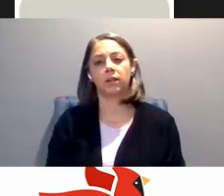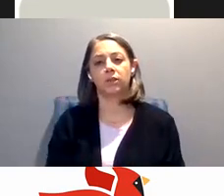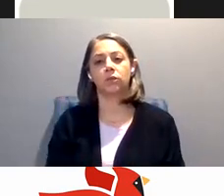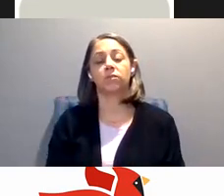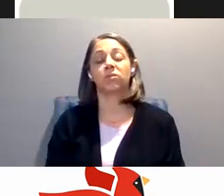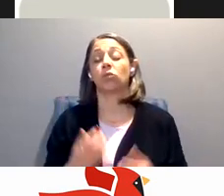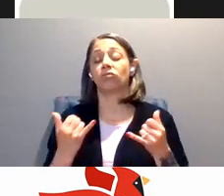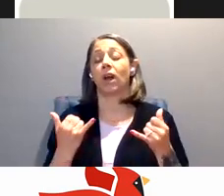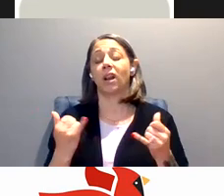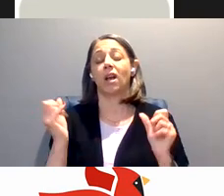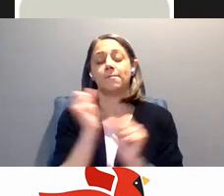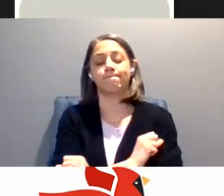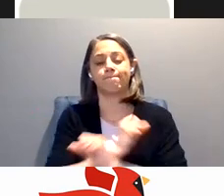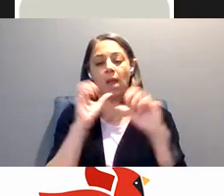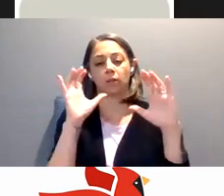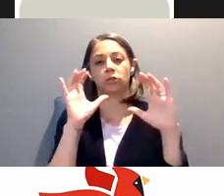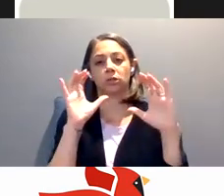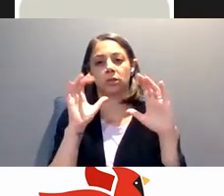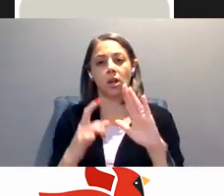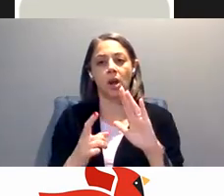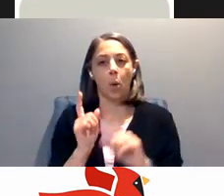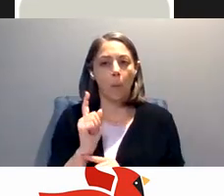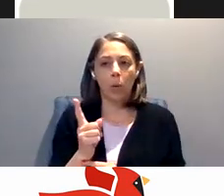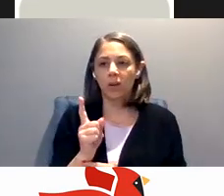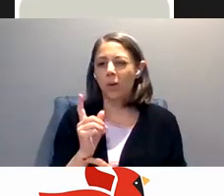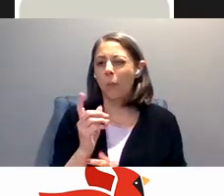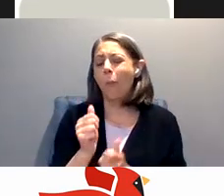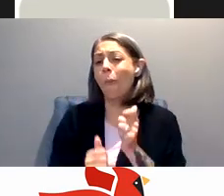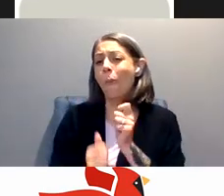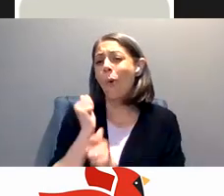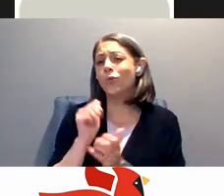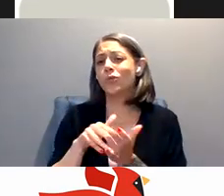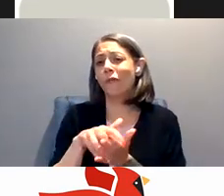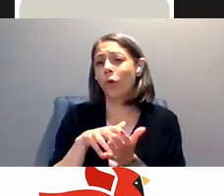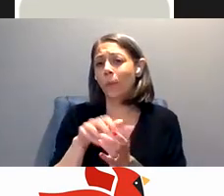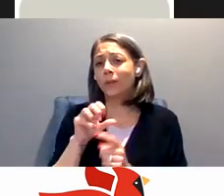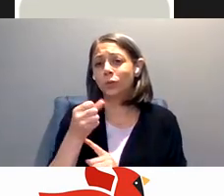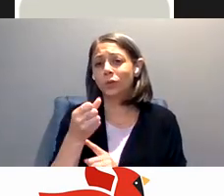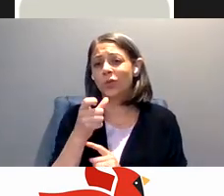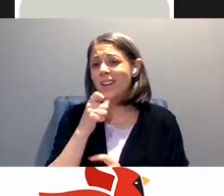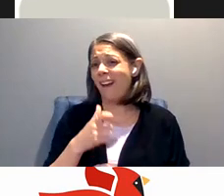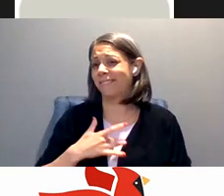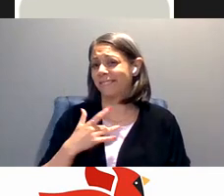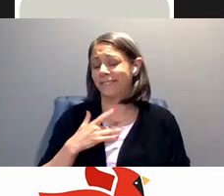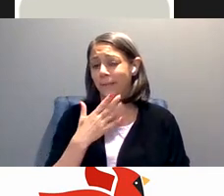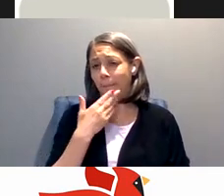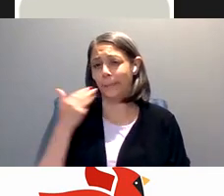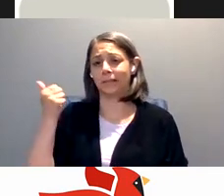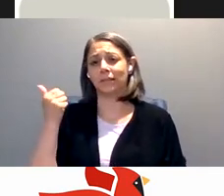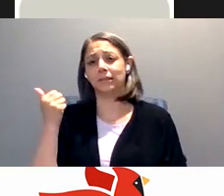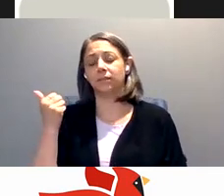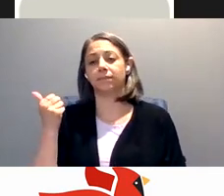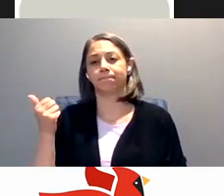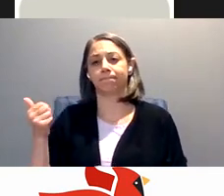if you were, in your most vulnerable state and you weren't feeling your best, and, things